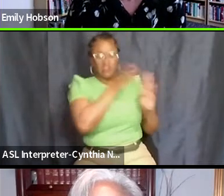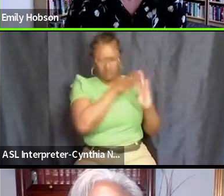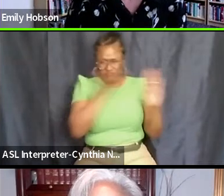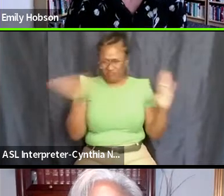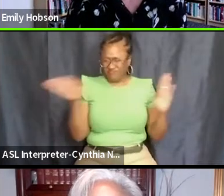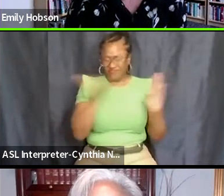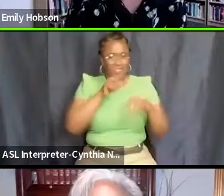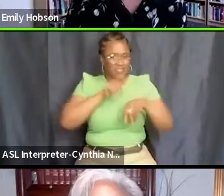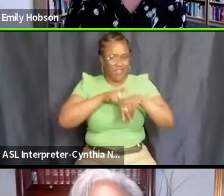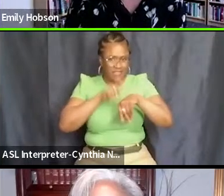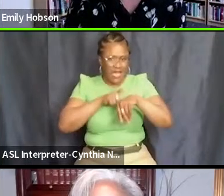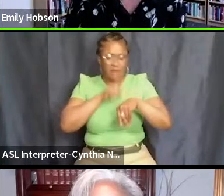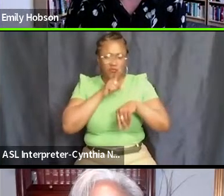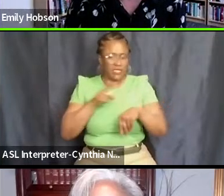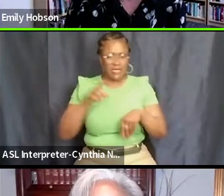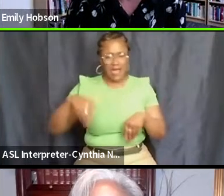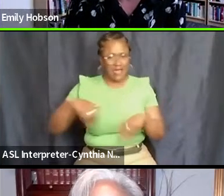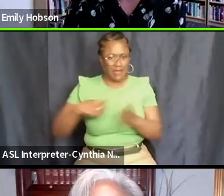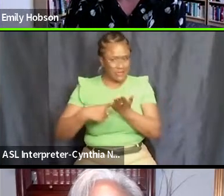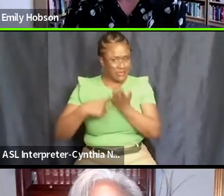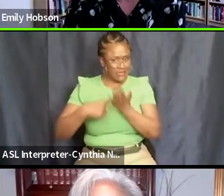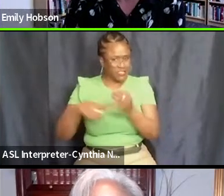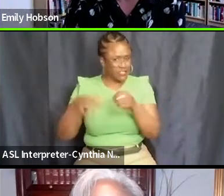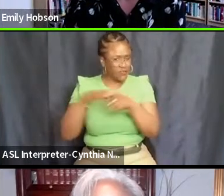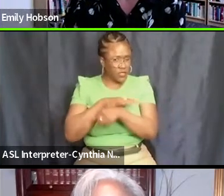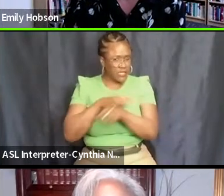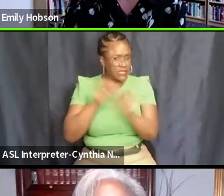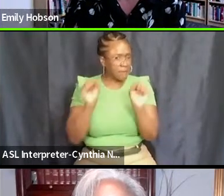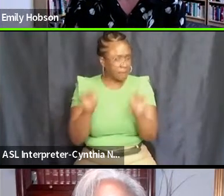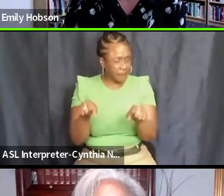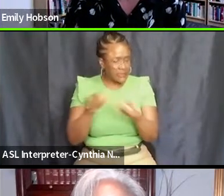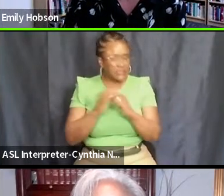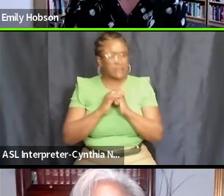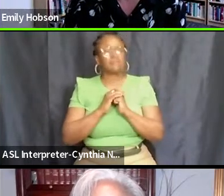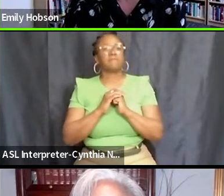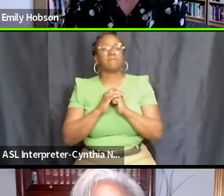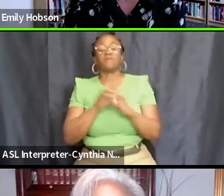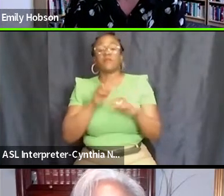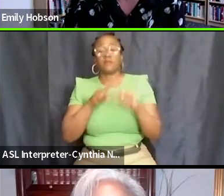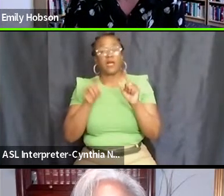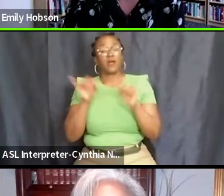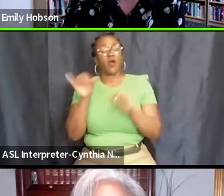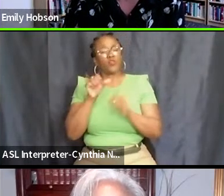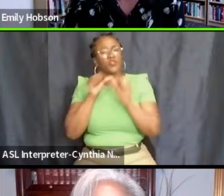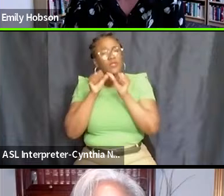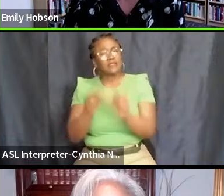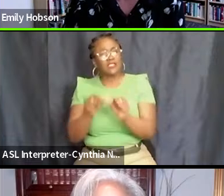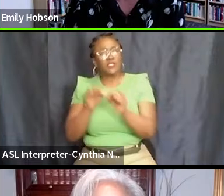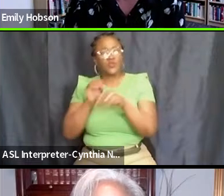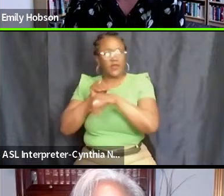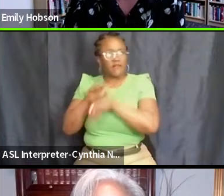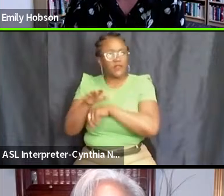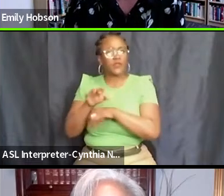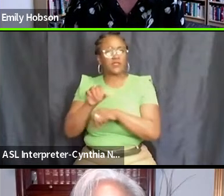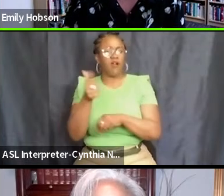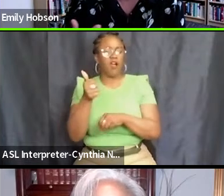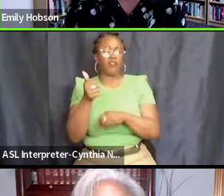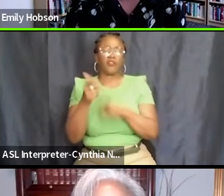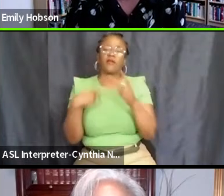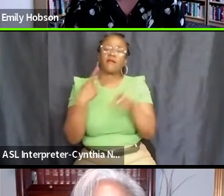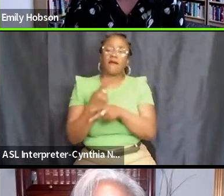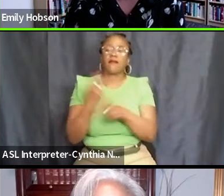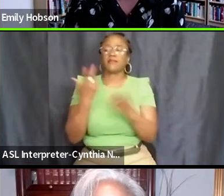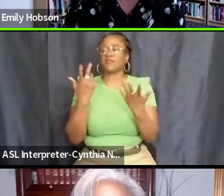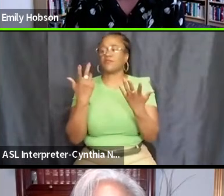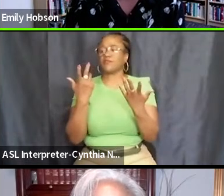think haven't yet been discussed as fully as they might, and that also continue to hold influences in other kinds of movements